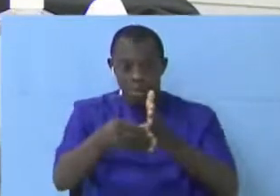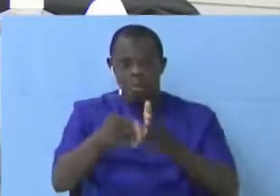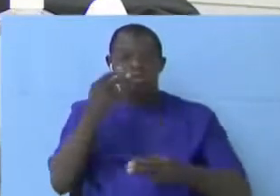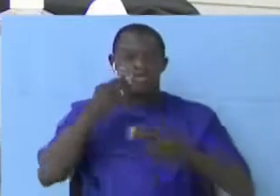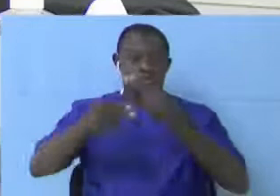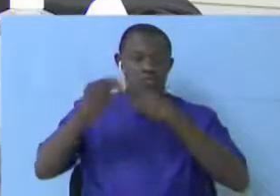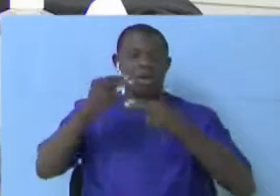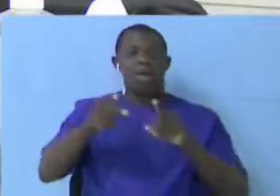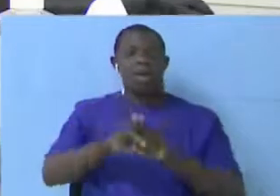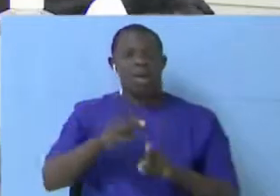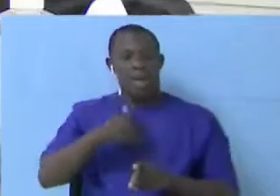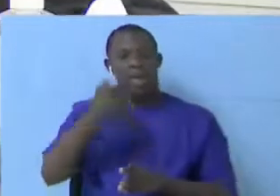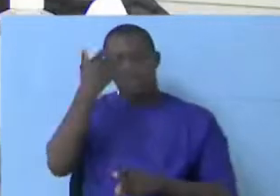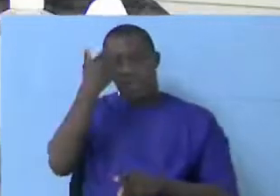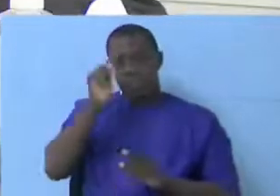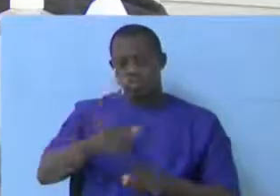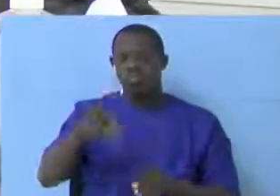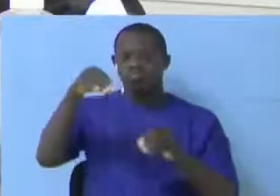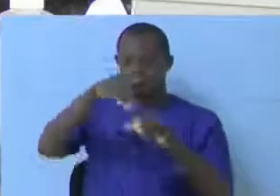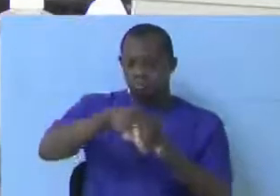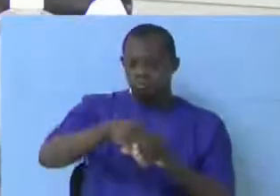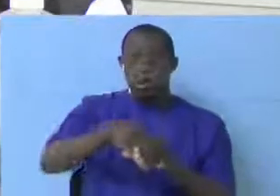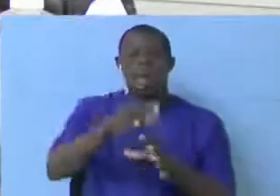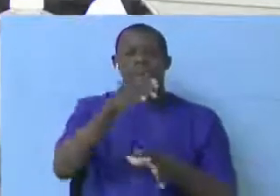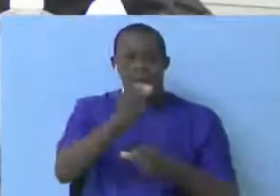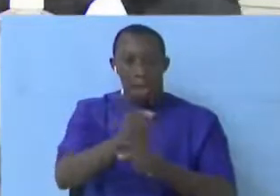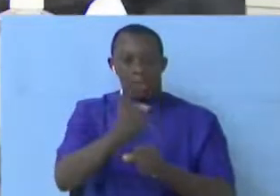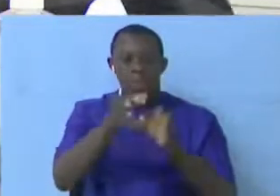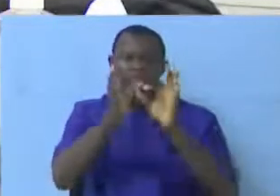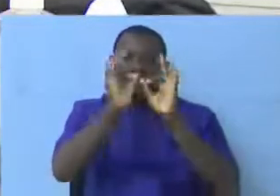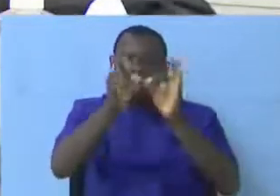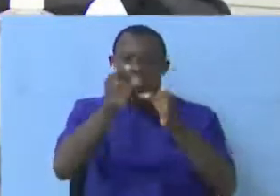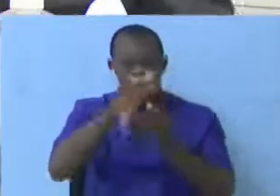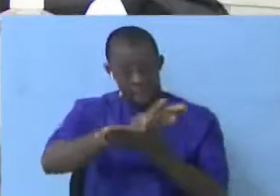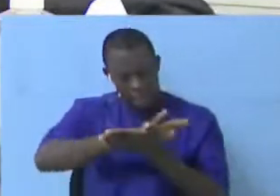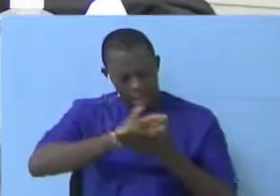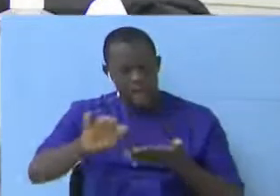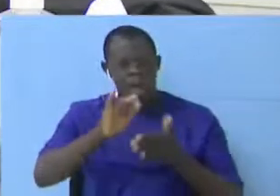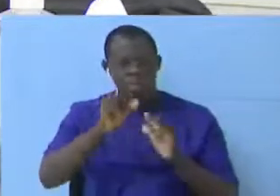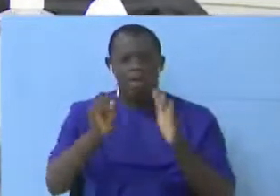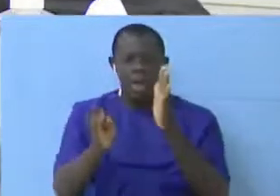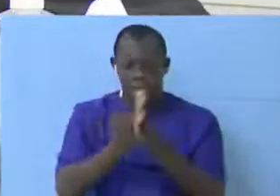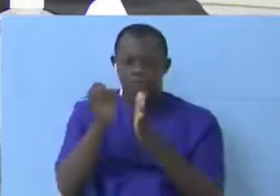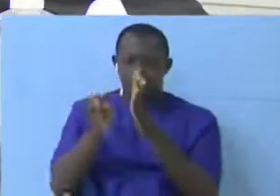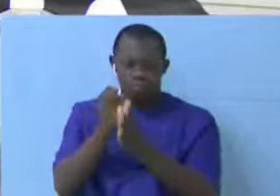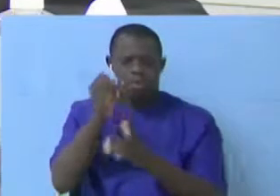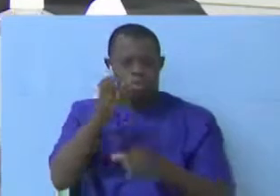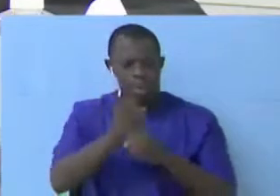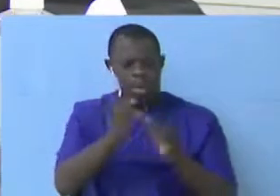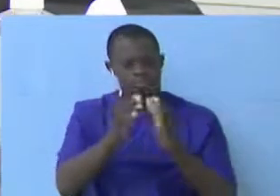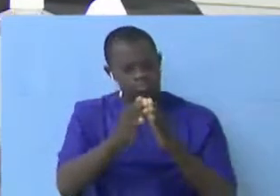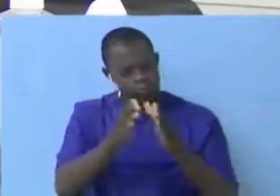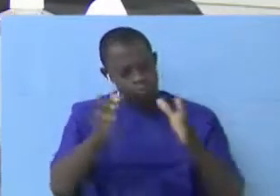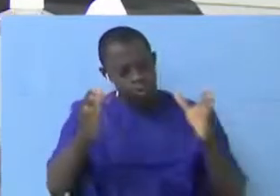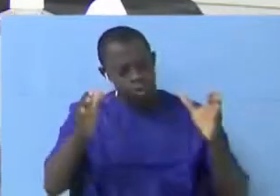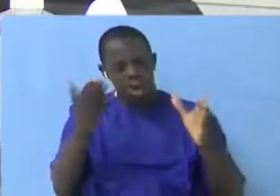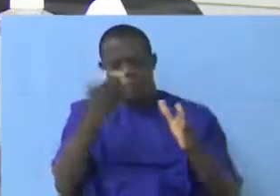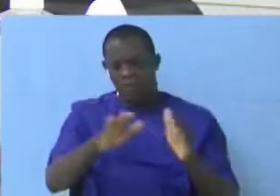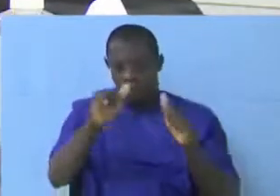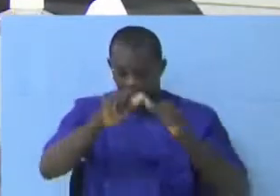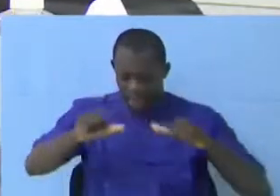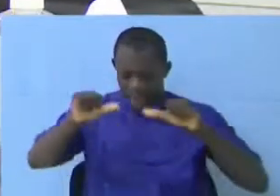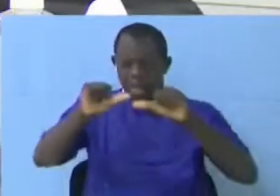I thought I can chip in and help the clarification so that the investigation can be widened from there.